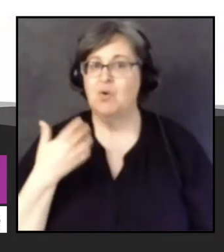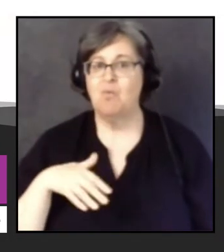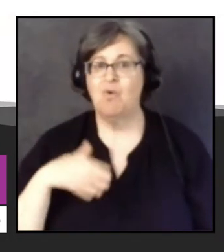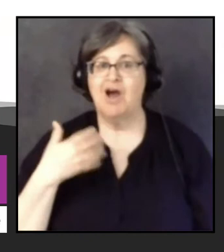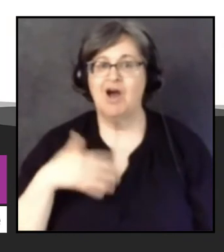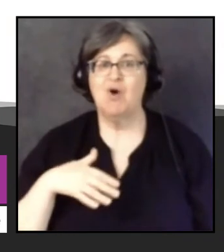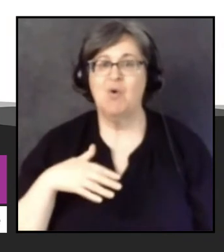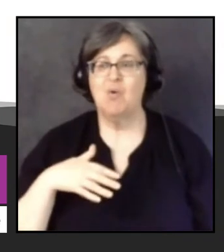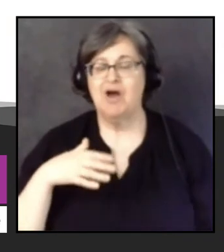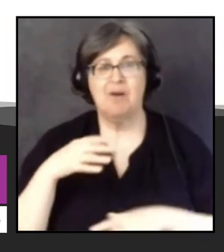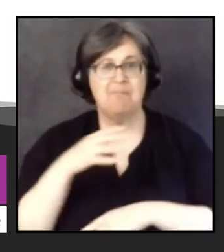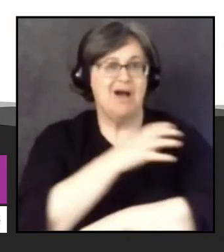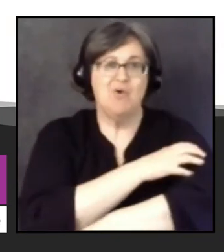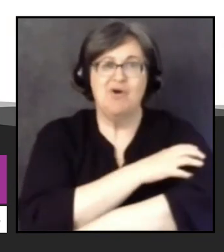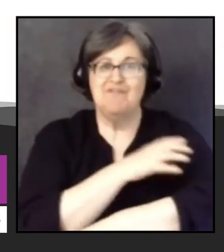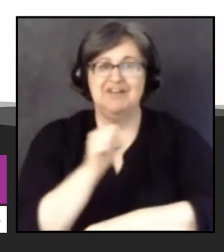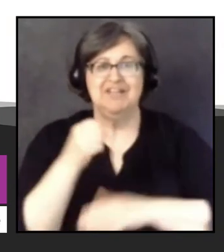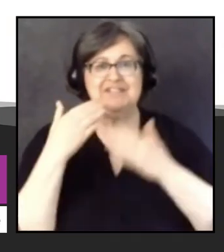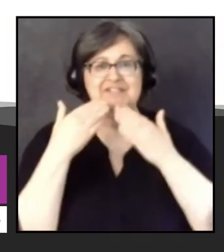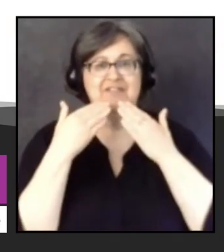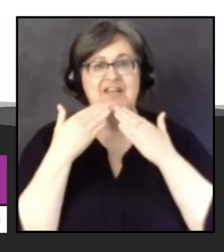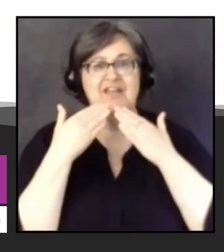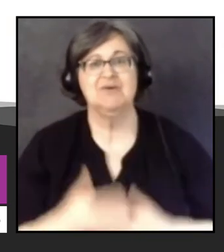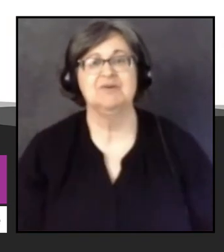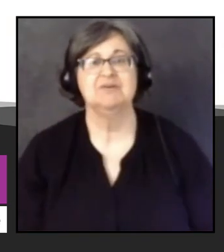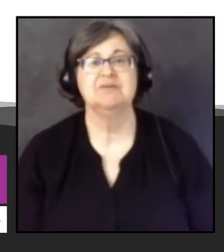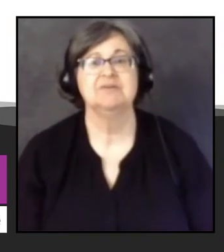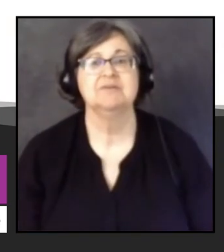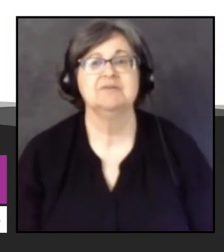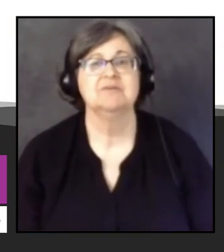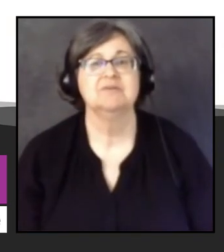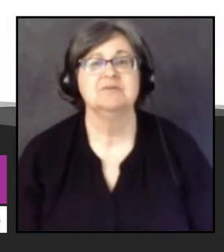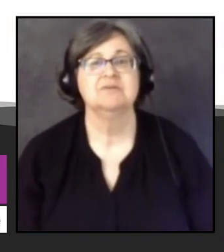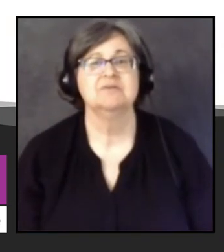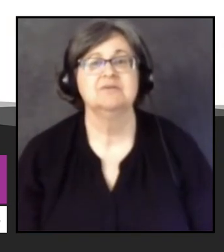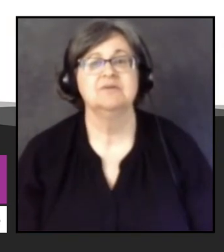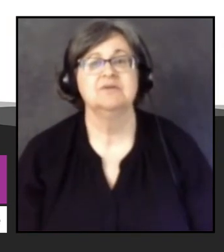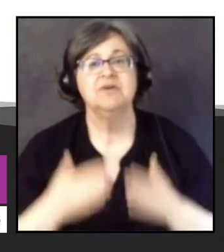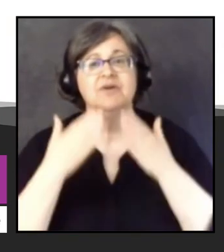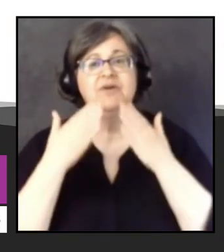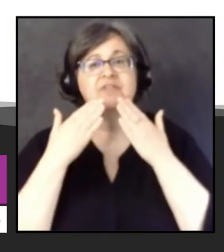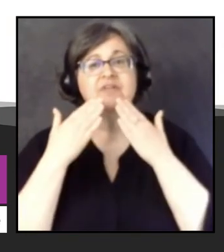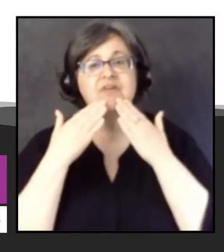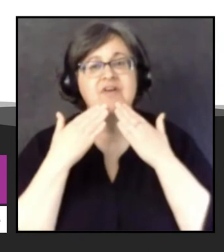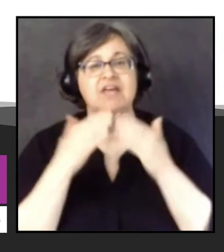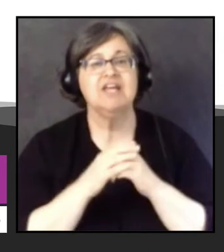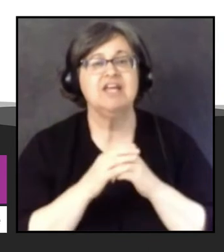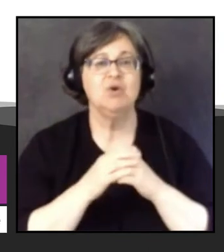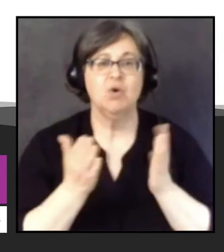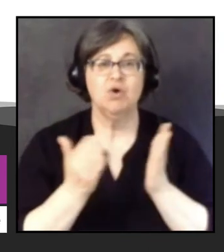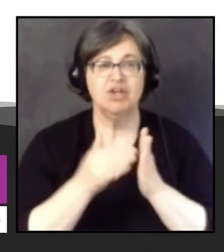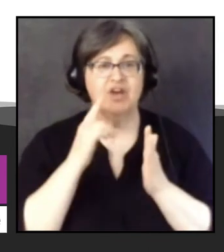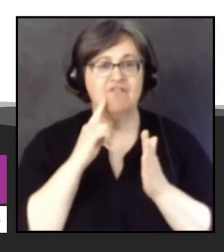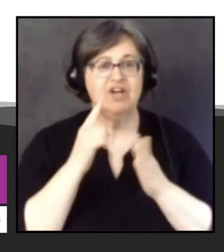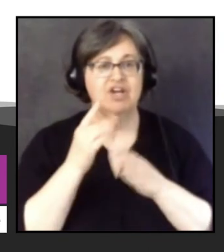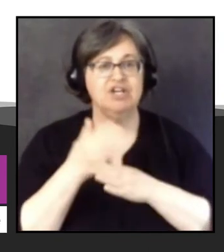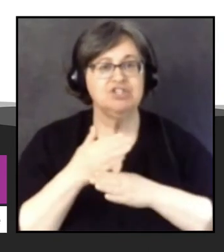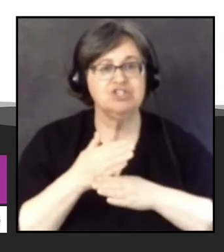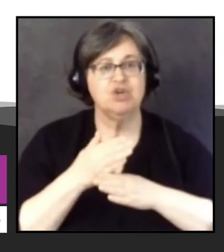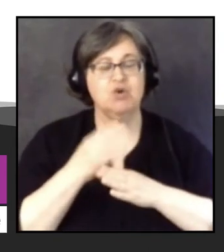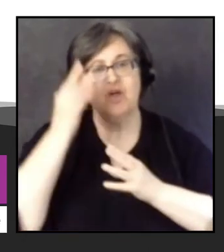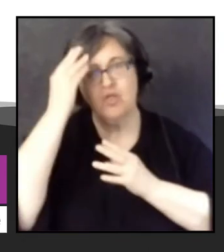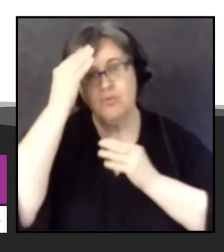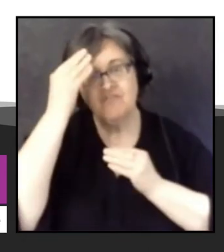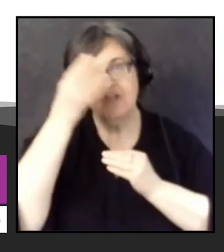That's incredible. Powerful. Yeah. Thank you. Thank you all again for sharing this reflection and for these prompts. I'm sure